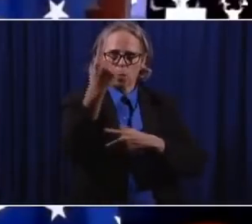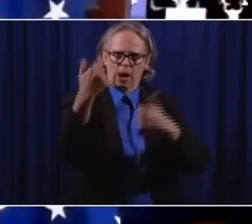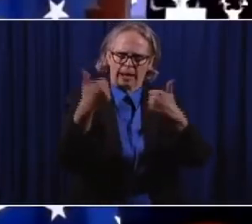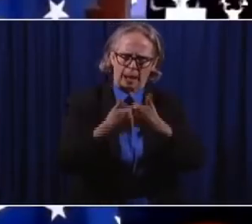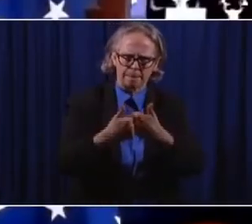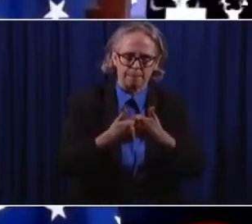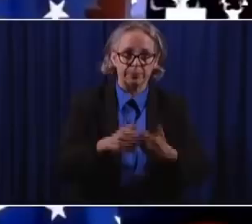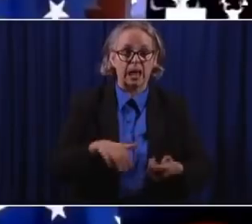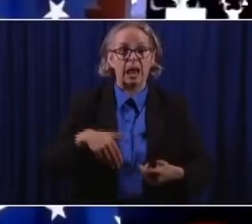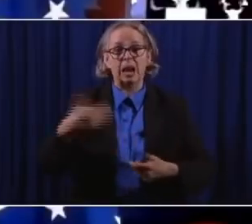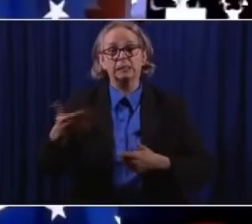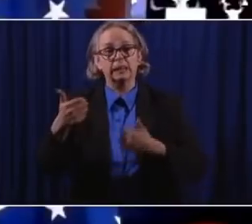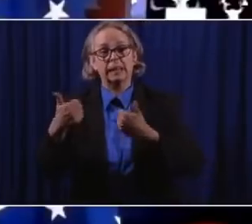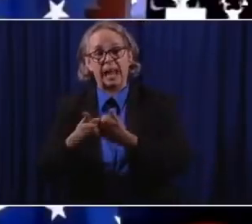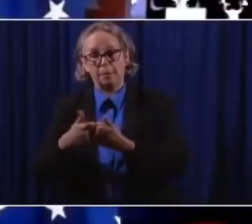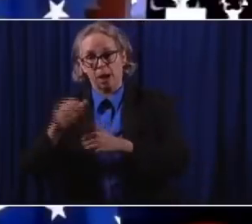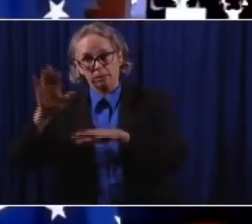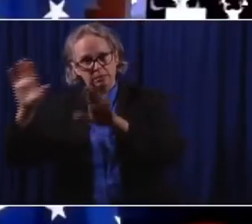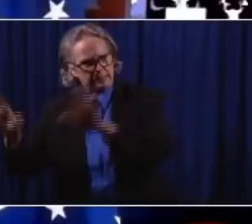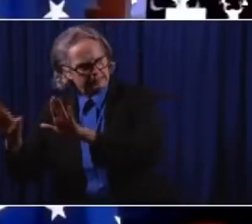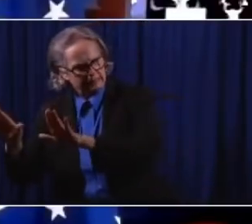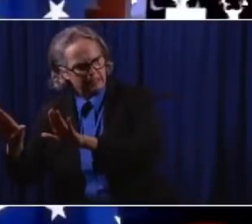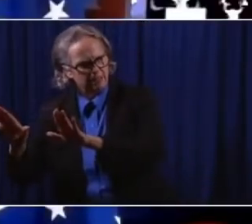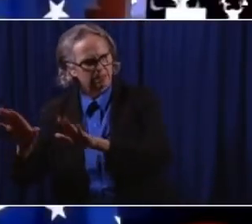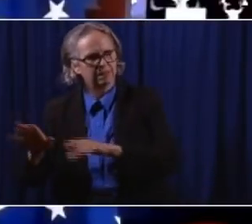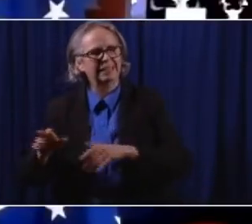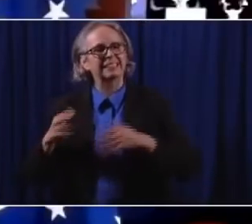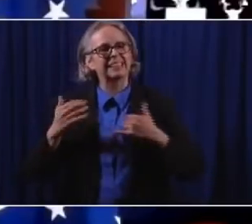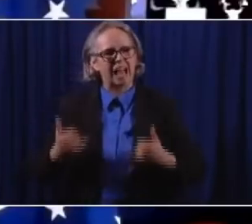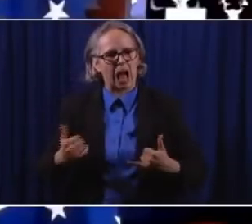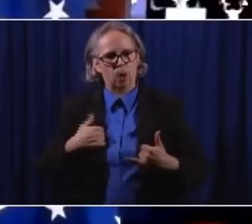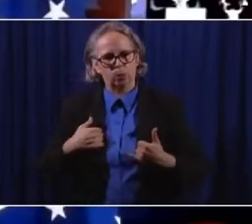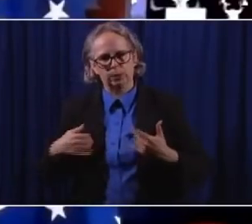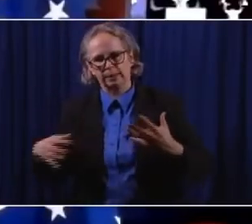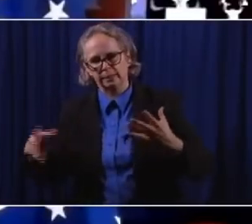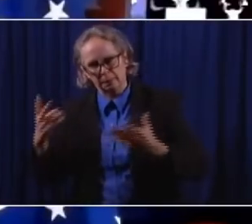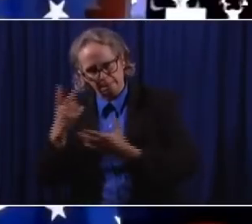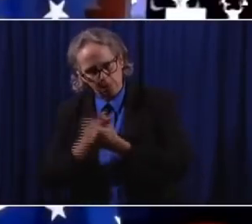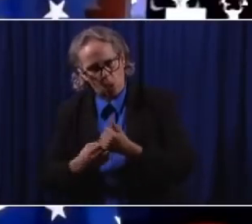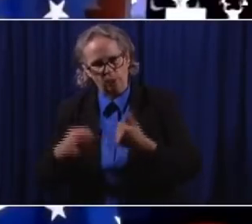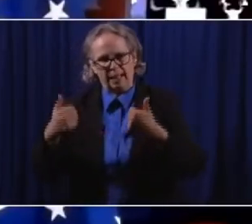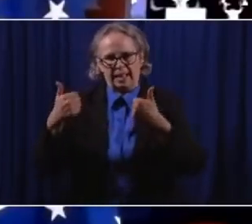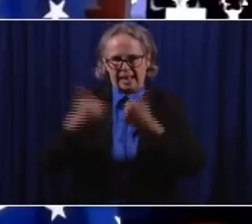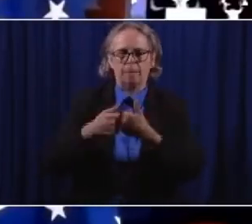on Sunday. We would allow you to play both of those games in a single calendar day.